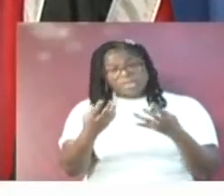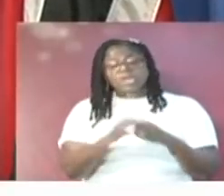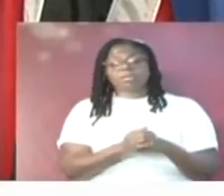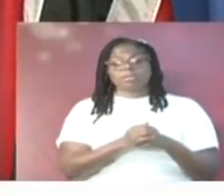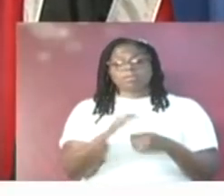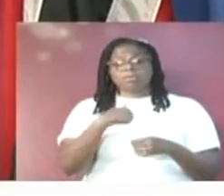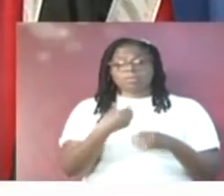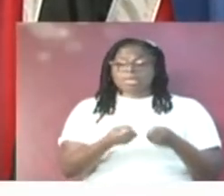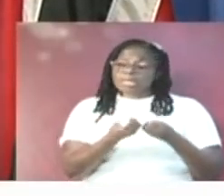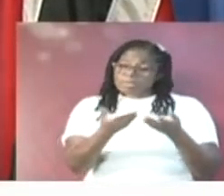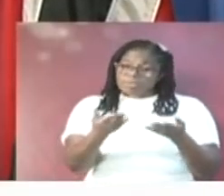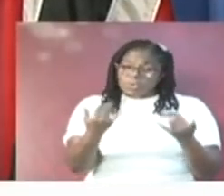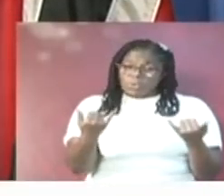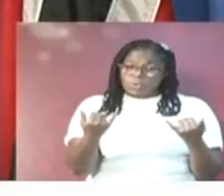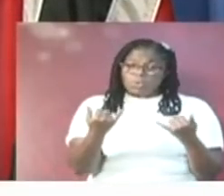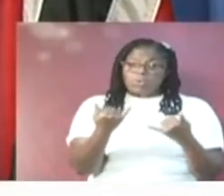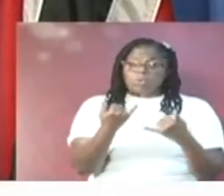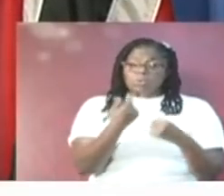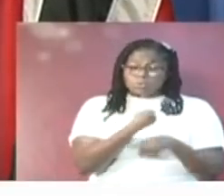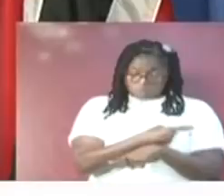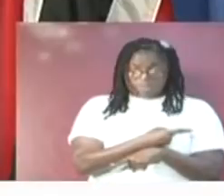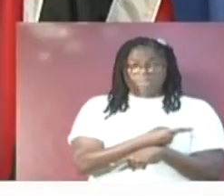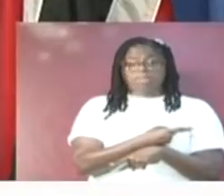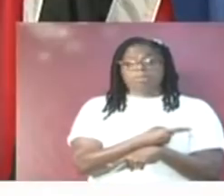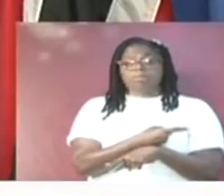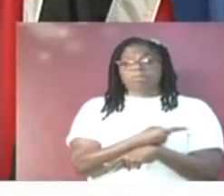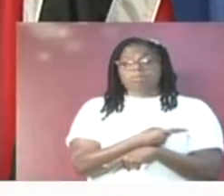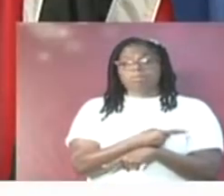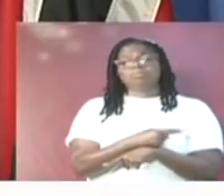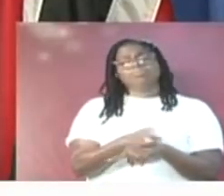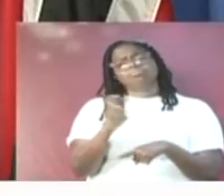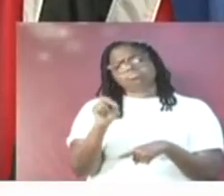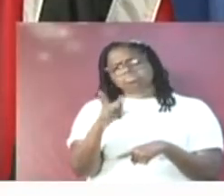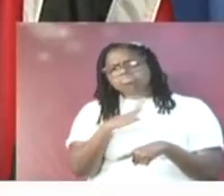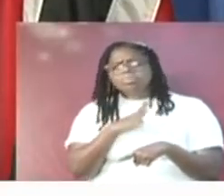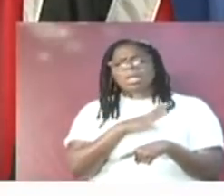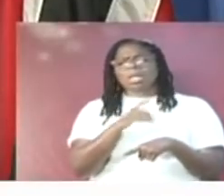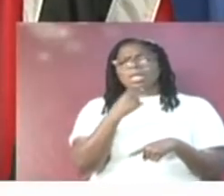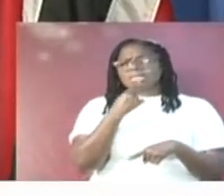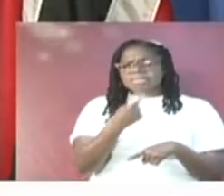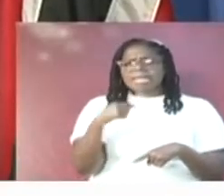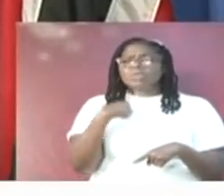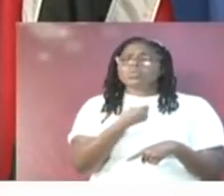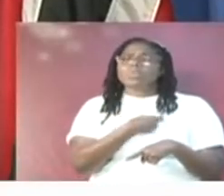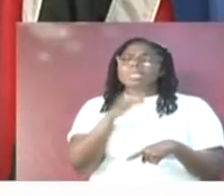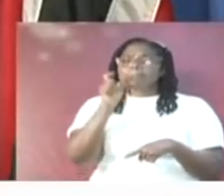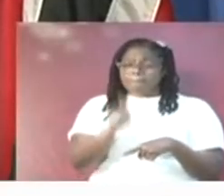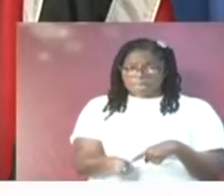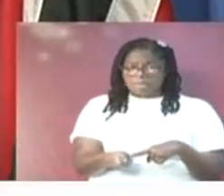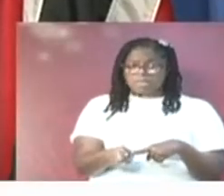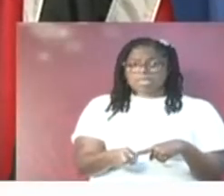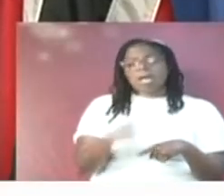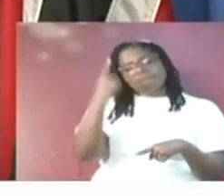we took a decision to take action for the next 21 days.